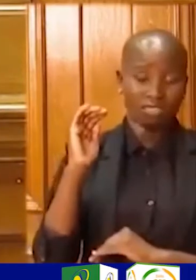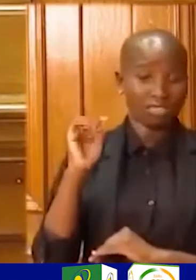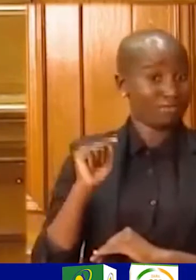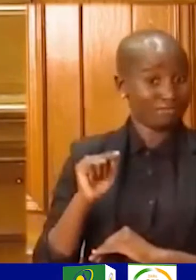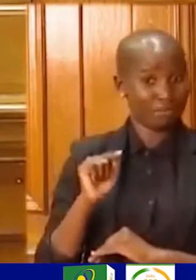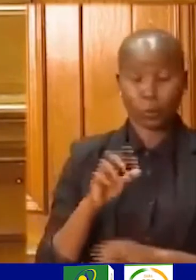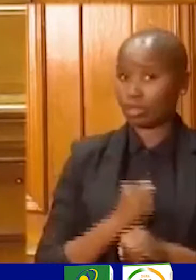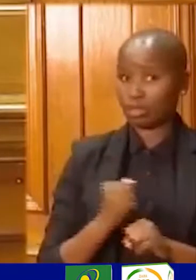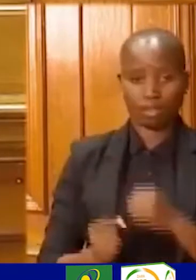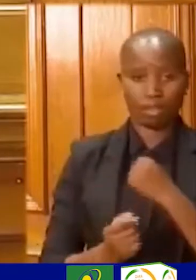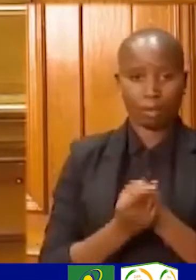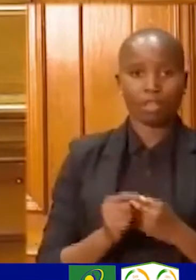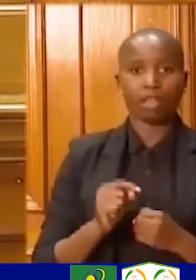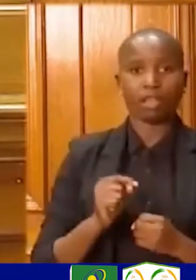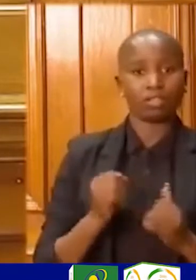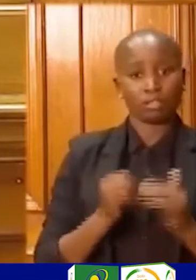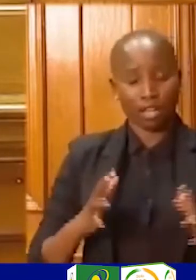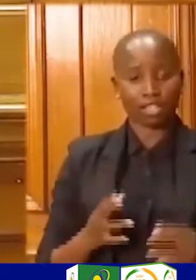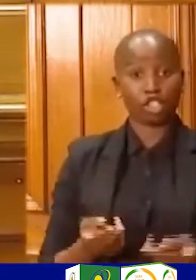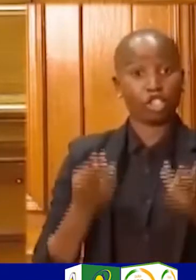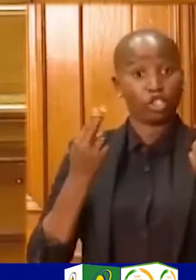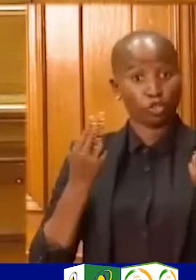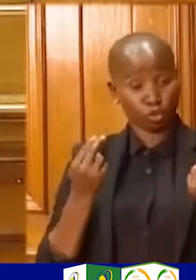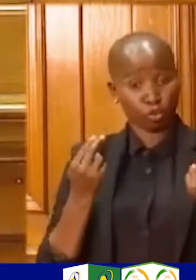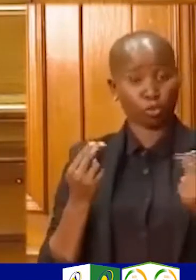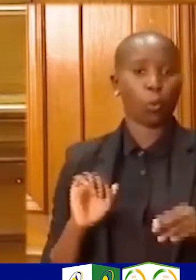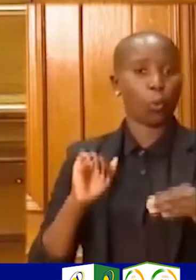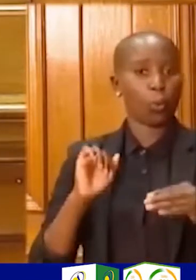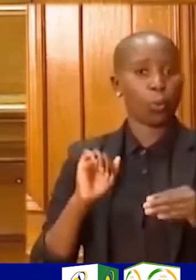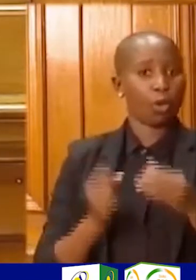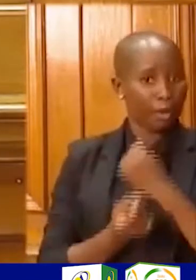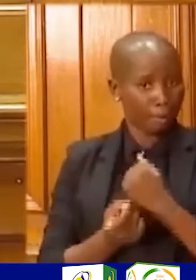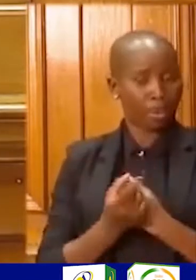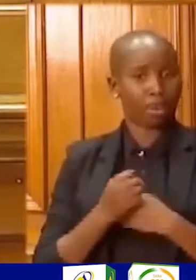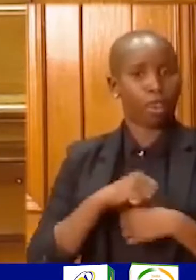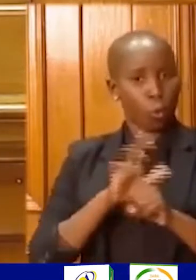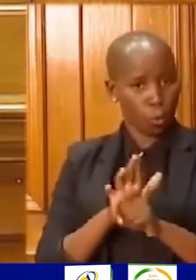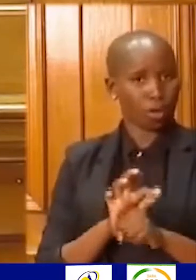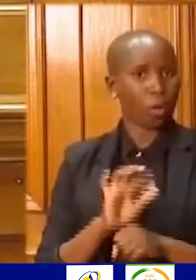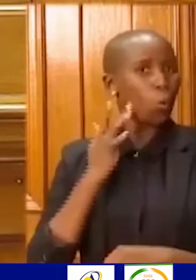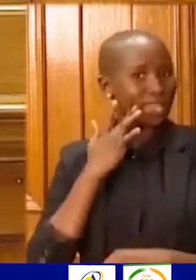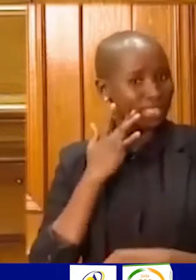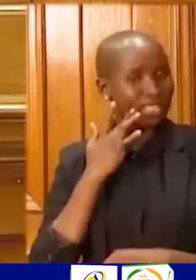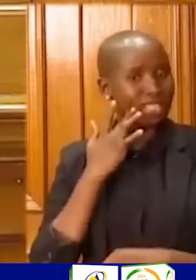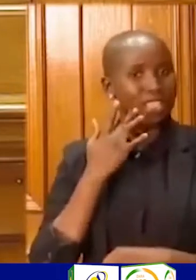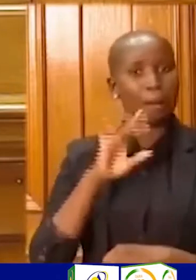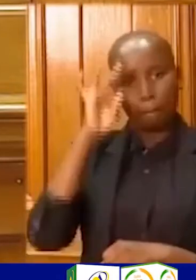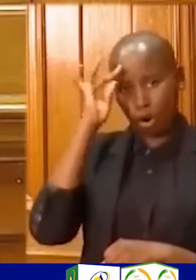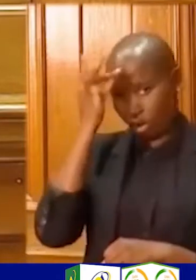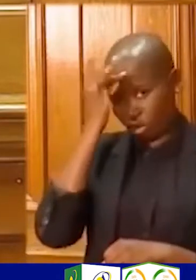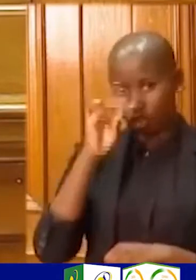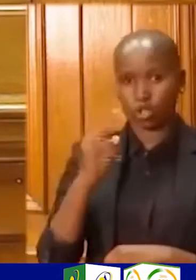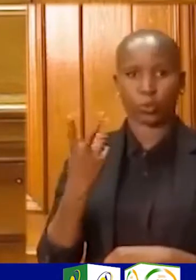been since the first case was recorded in our country in March of 2020. In a nationwide